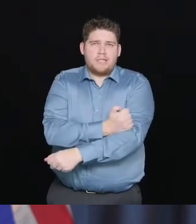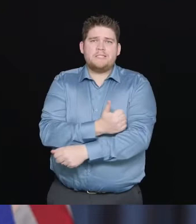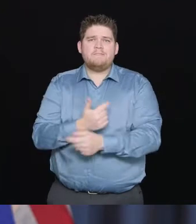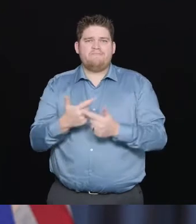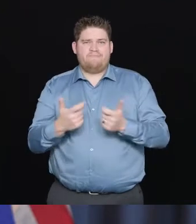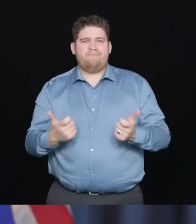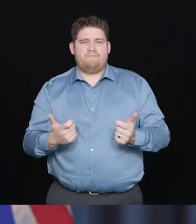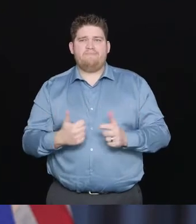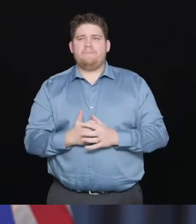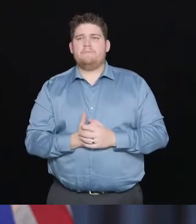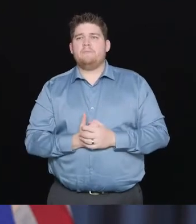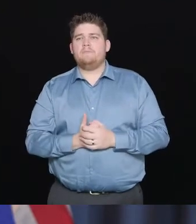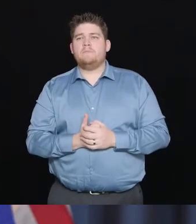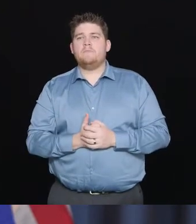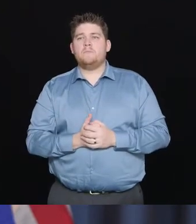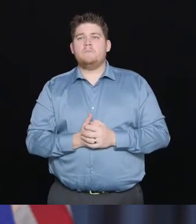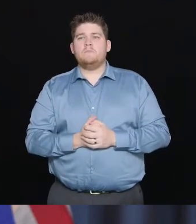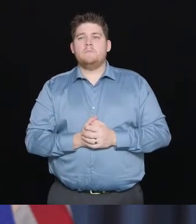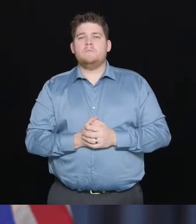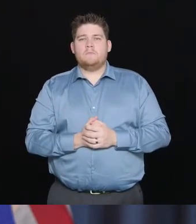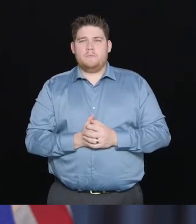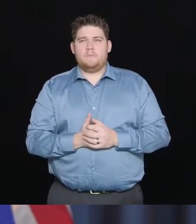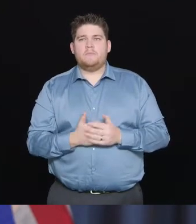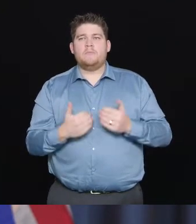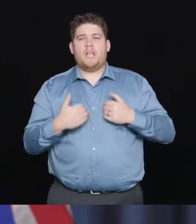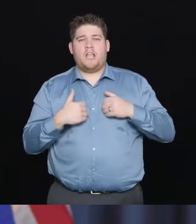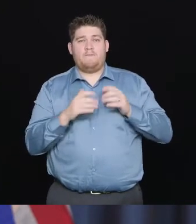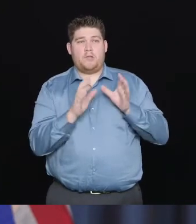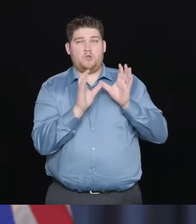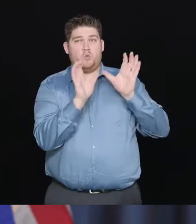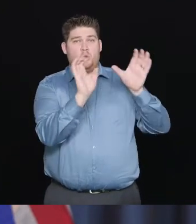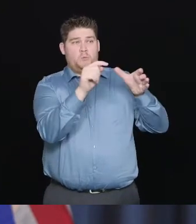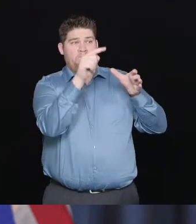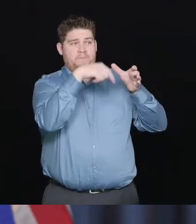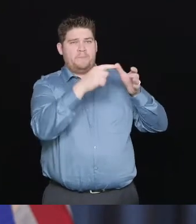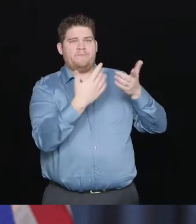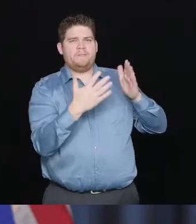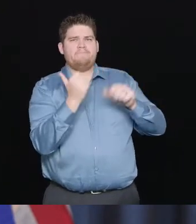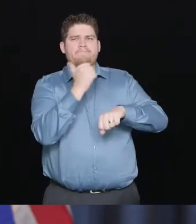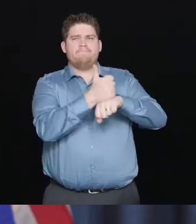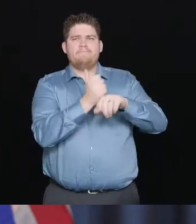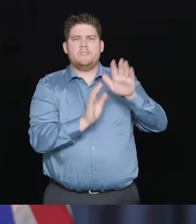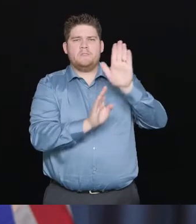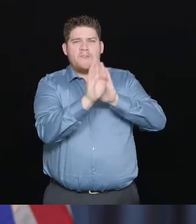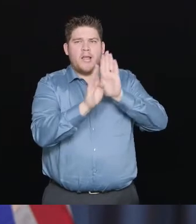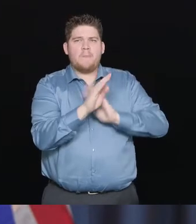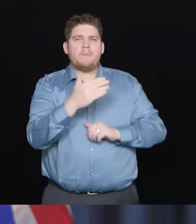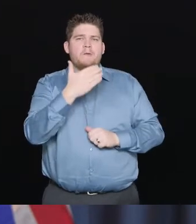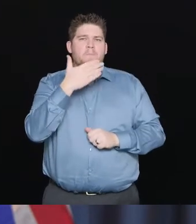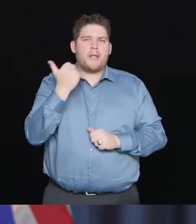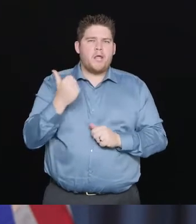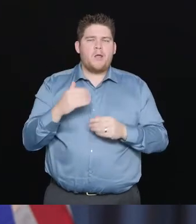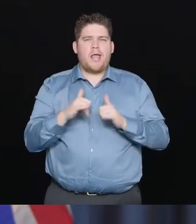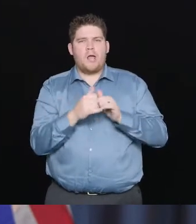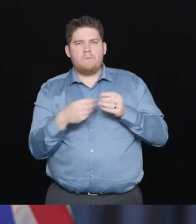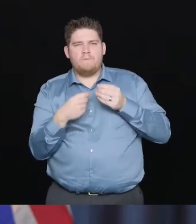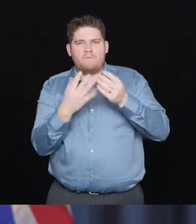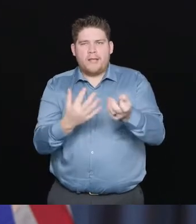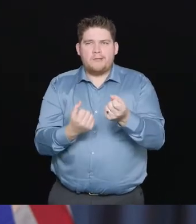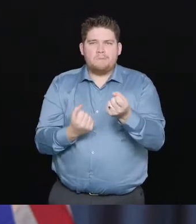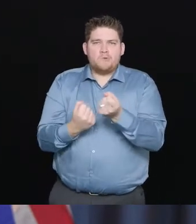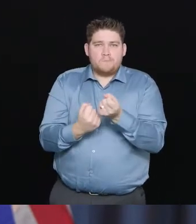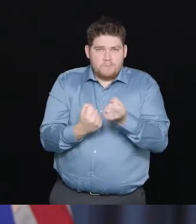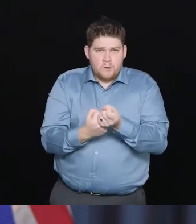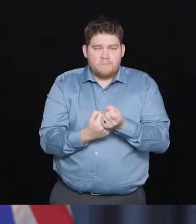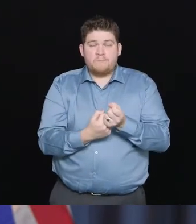I know there's a number of providers that are working in the downtown east side, and it's supporting them and being able to support their clientele, the people